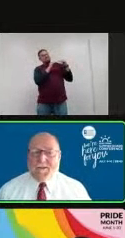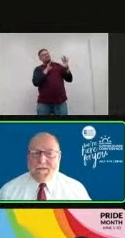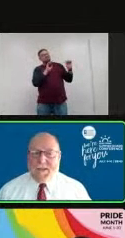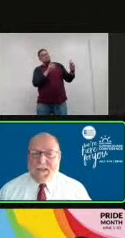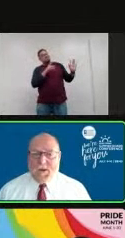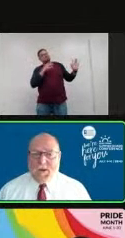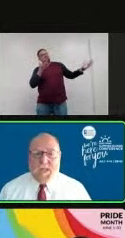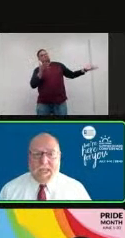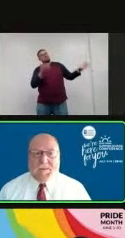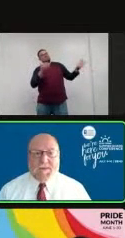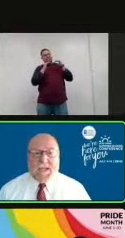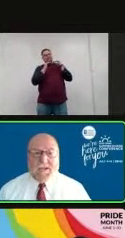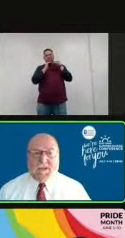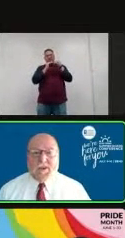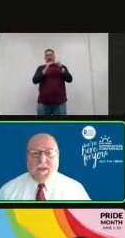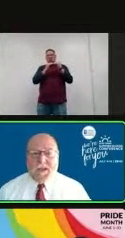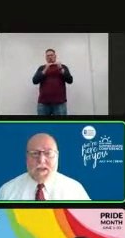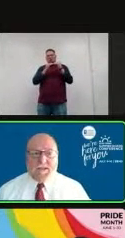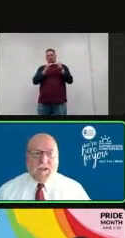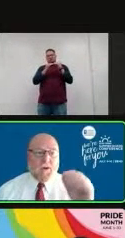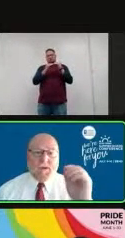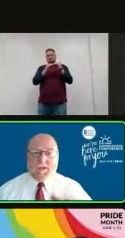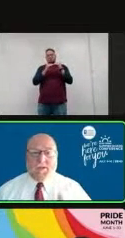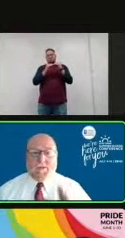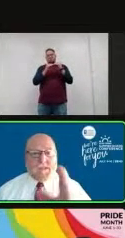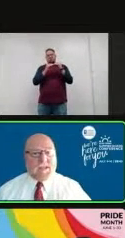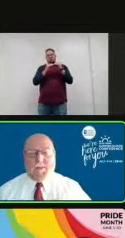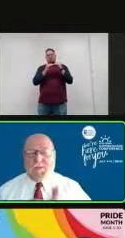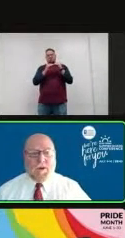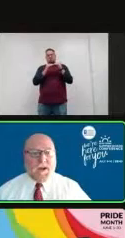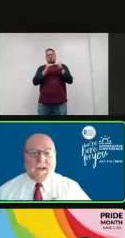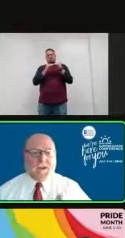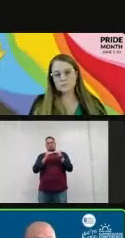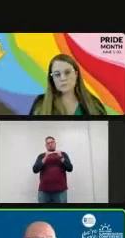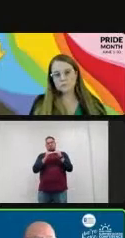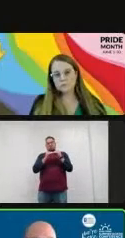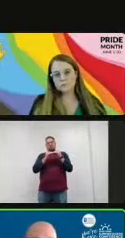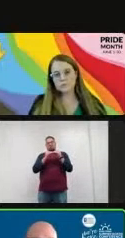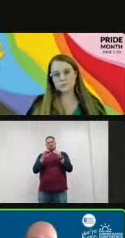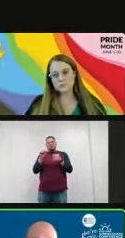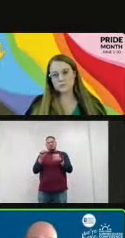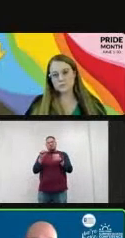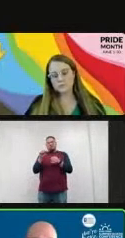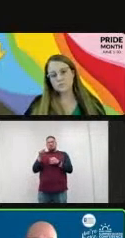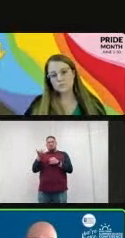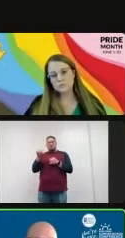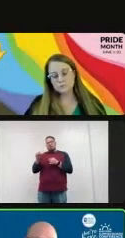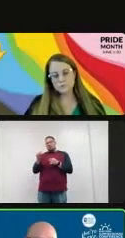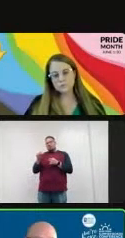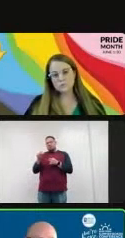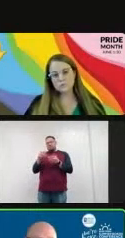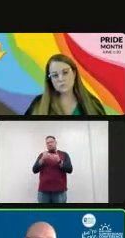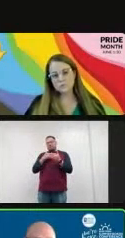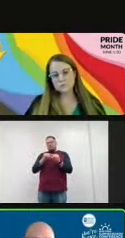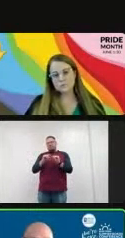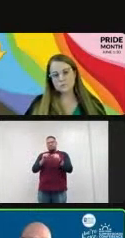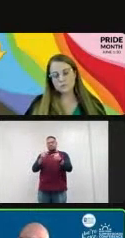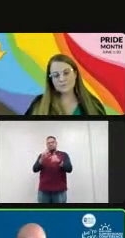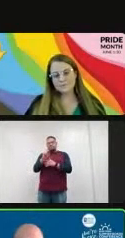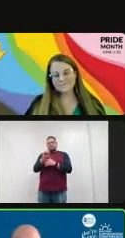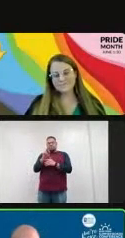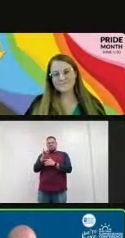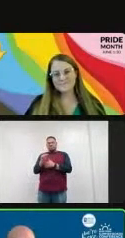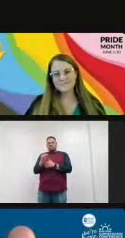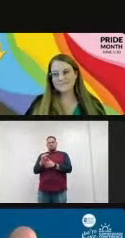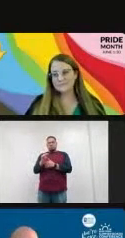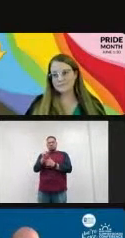fair is what it really comes down to. So Satya, before I turn to you, Karina has been